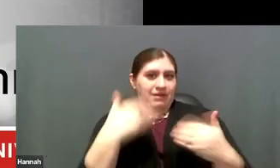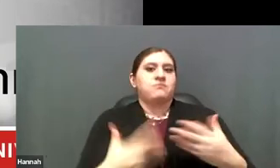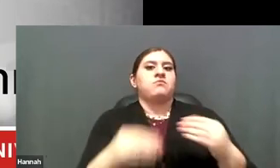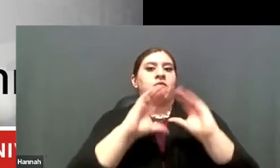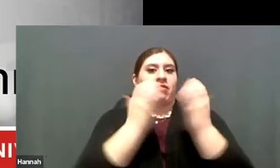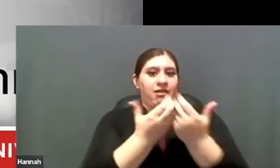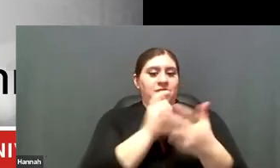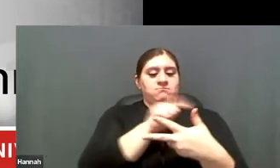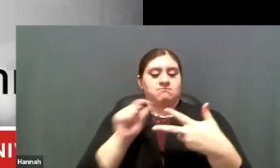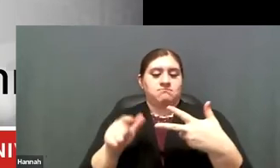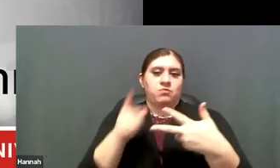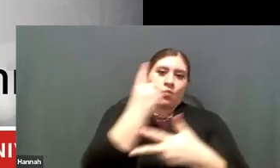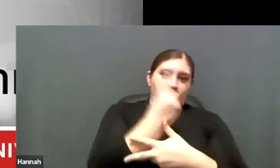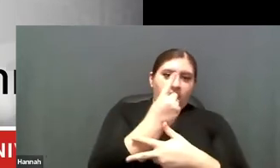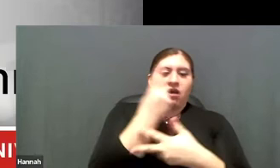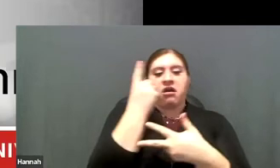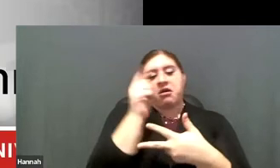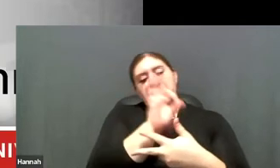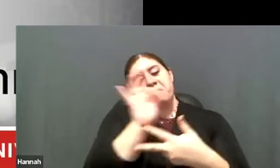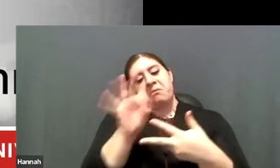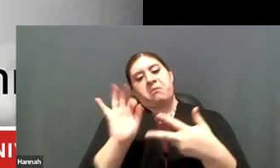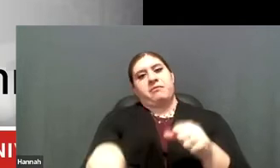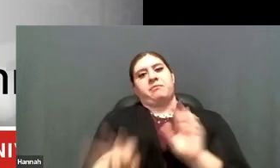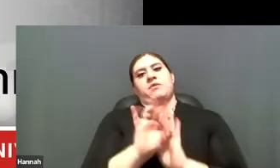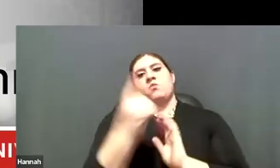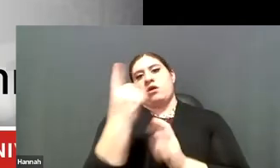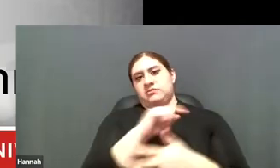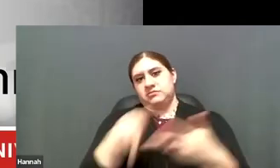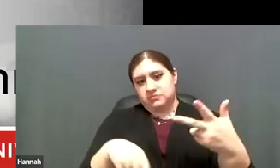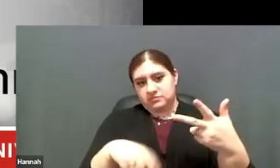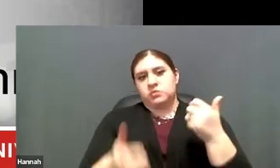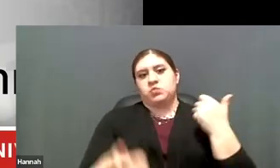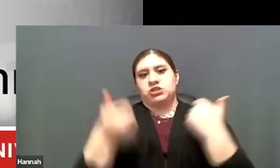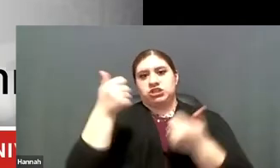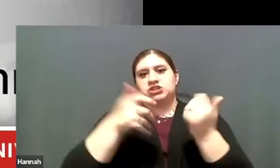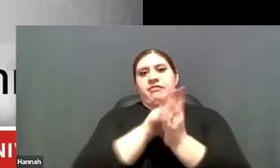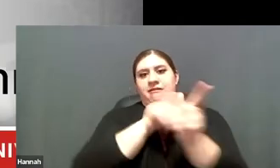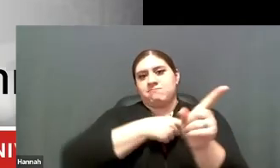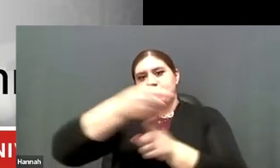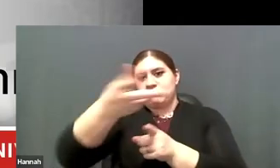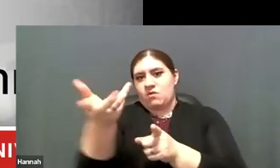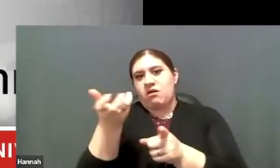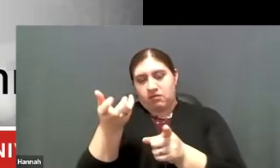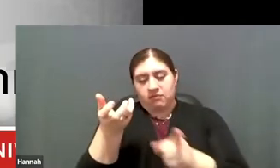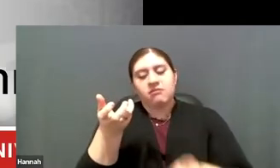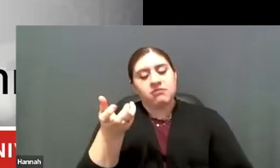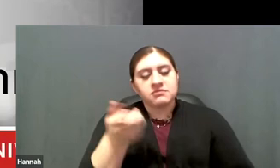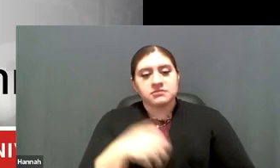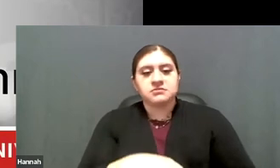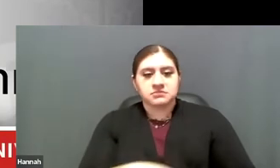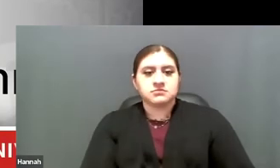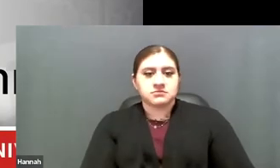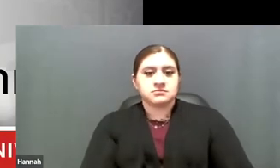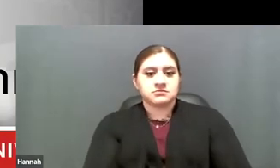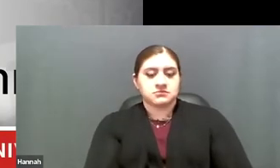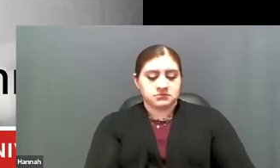courses in one or the other. They'll be able to choose which specialization or which area of concentration they would like to study